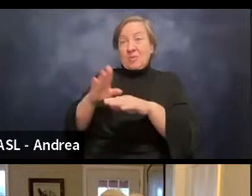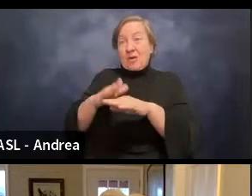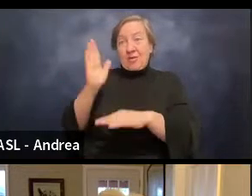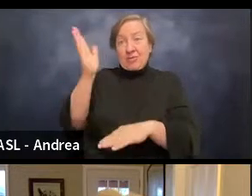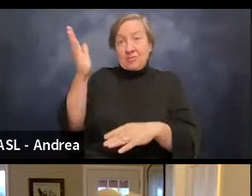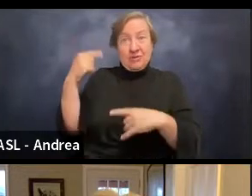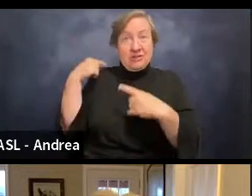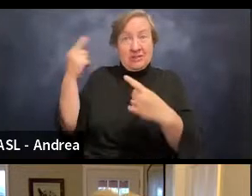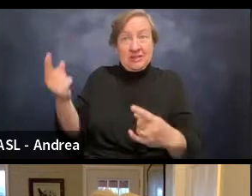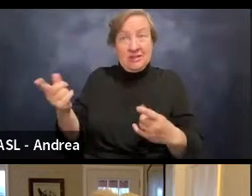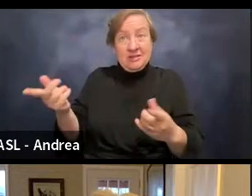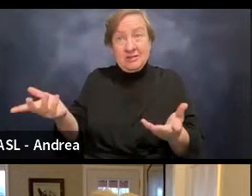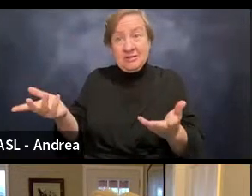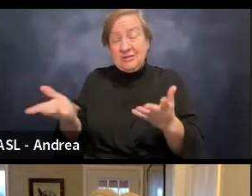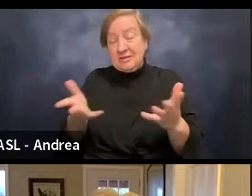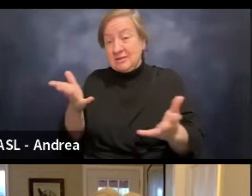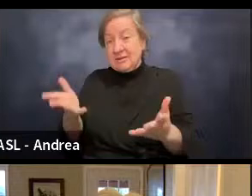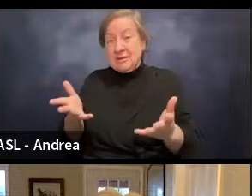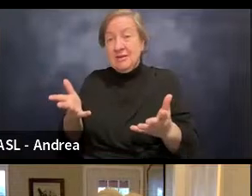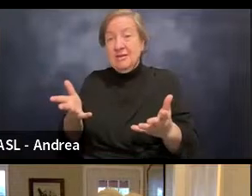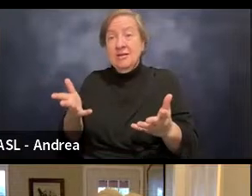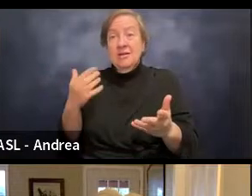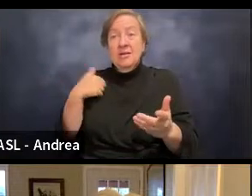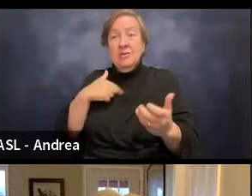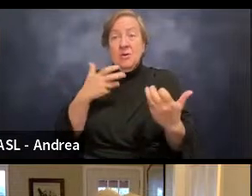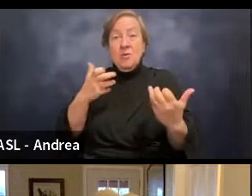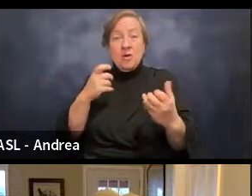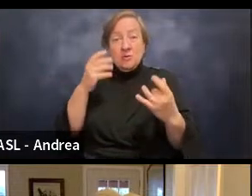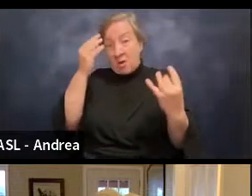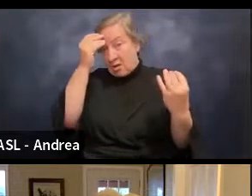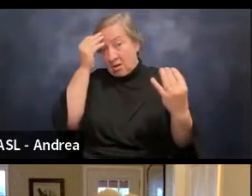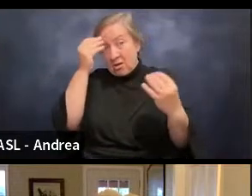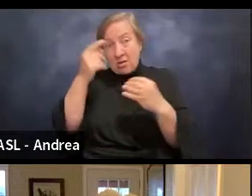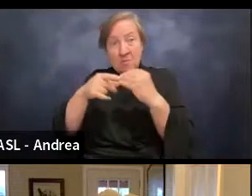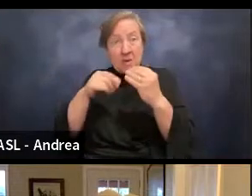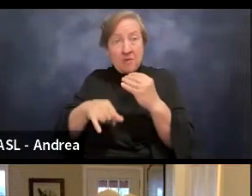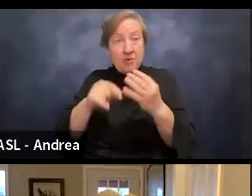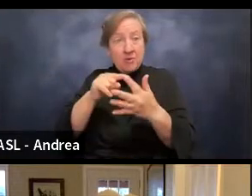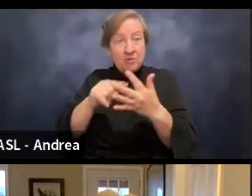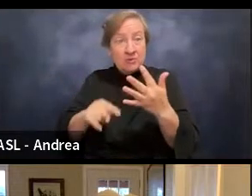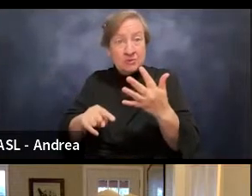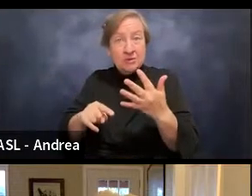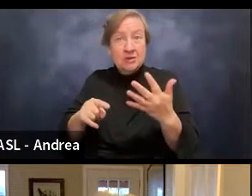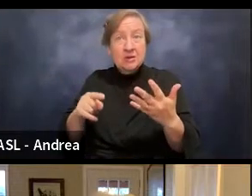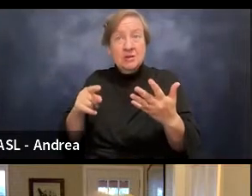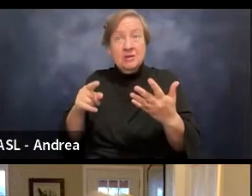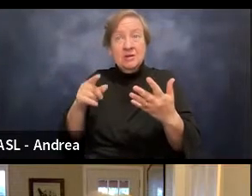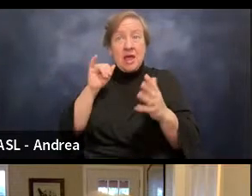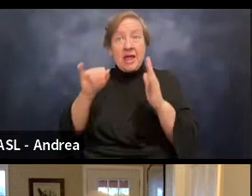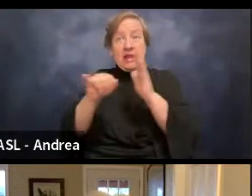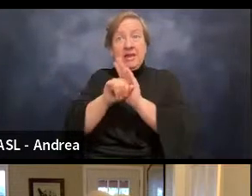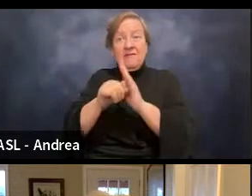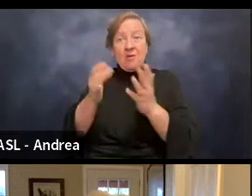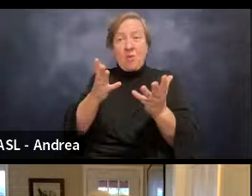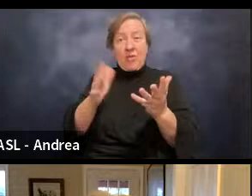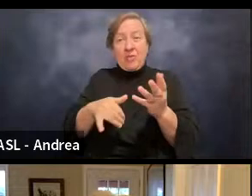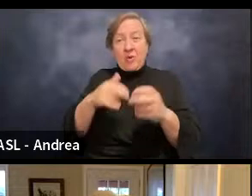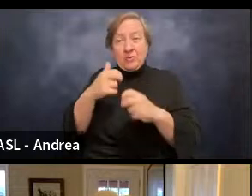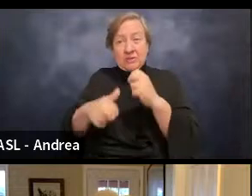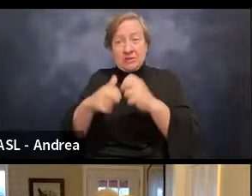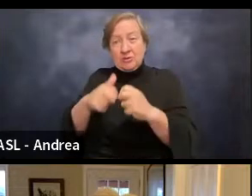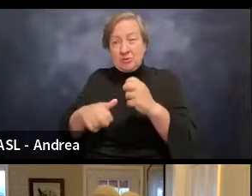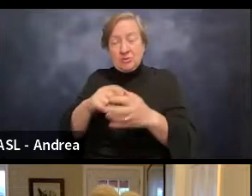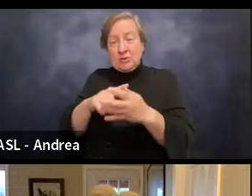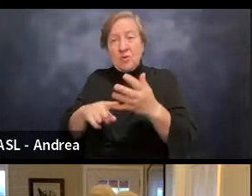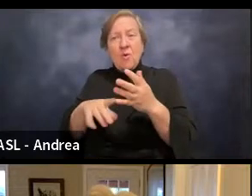presentations. And do we want to drill down on those and, you know, identify those issues, or, you know, find out the